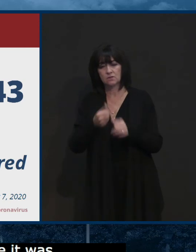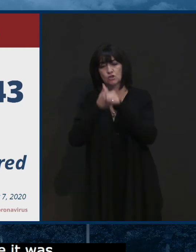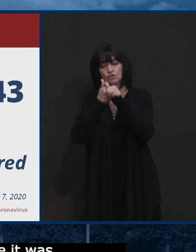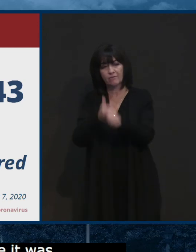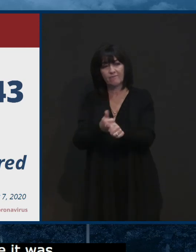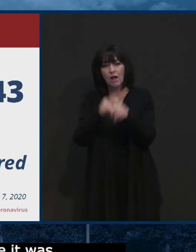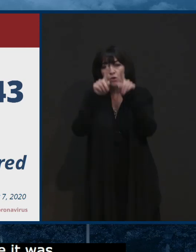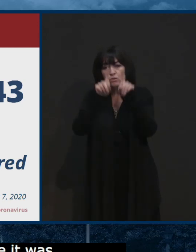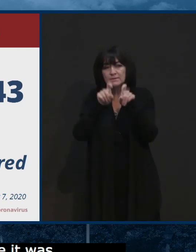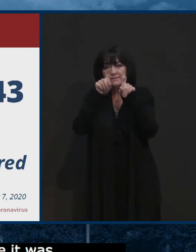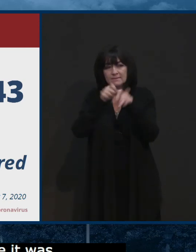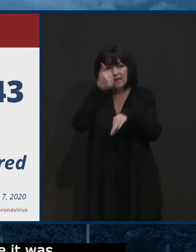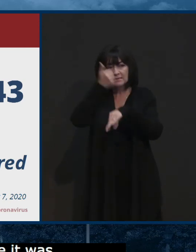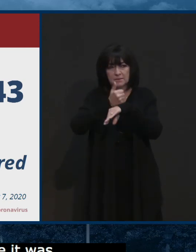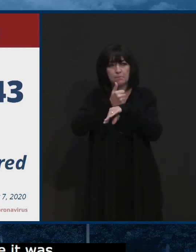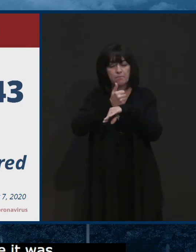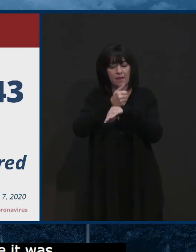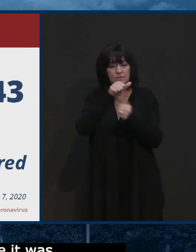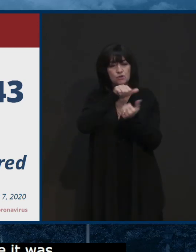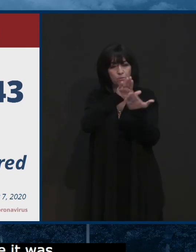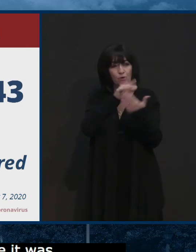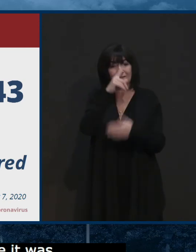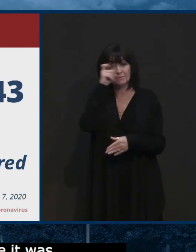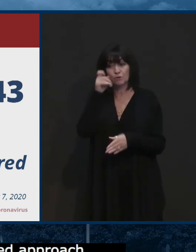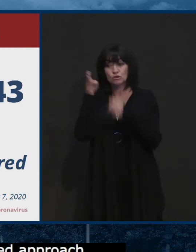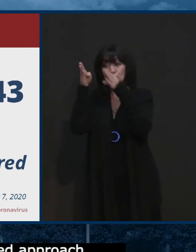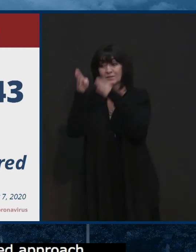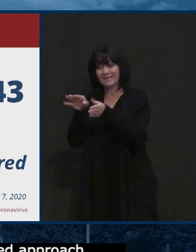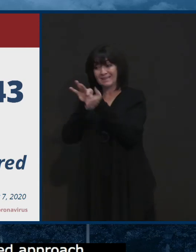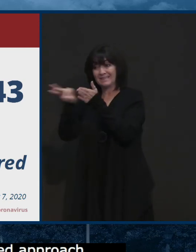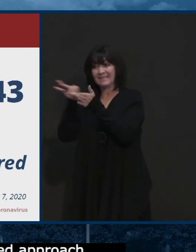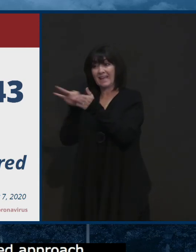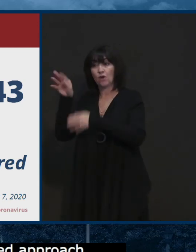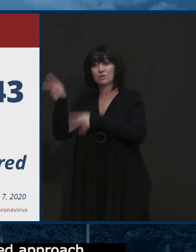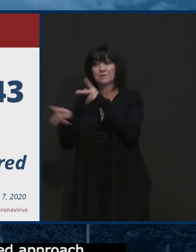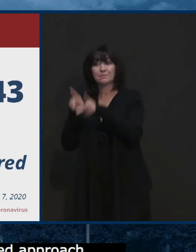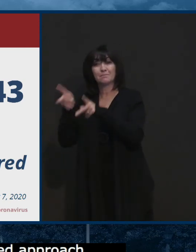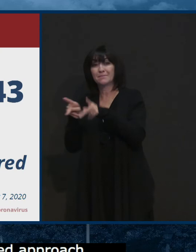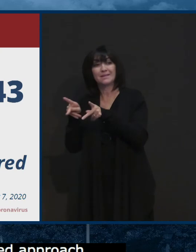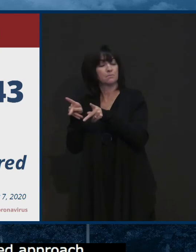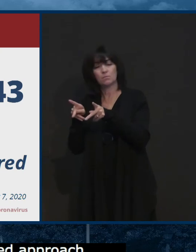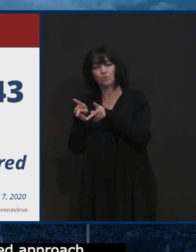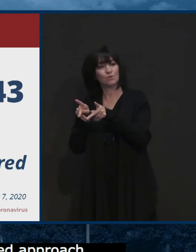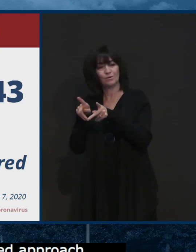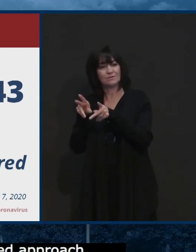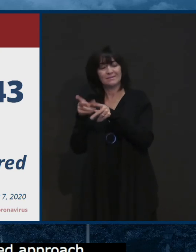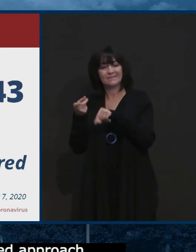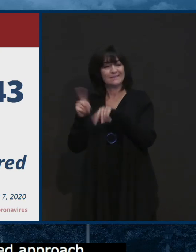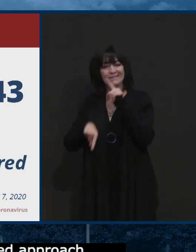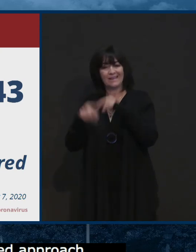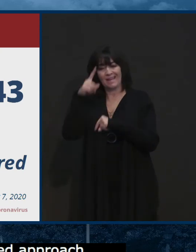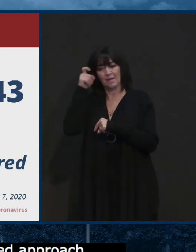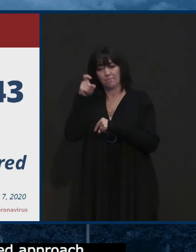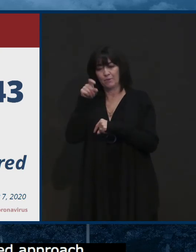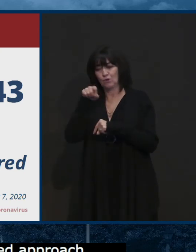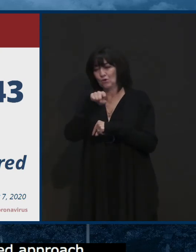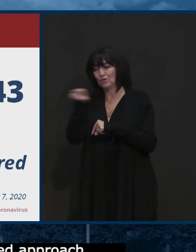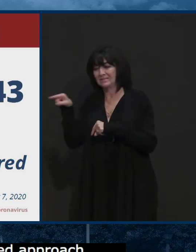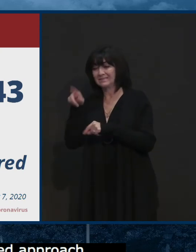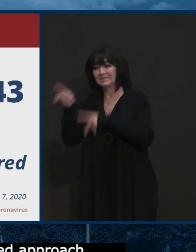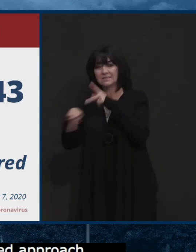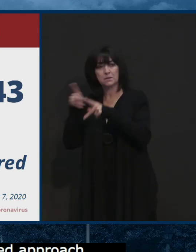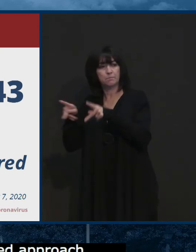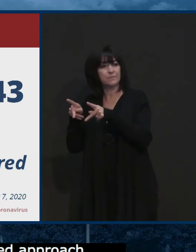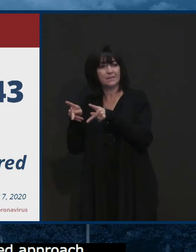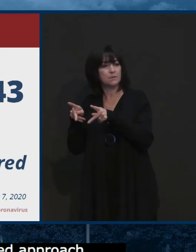approach, because the person-based approach really is no longer as this far into the pandemic,